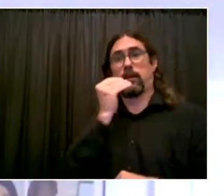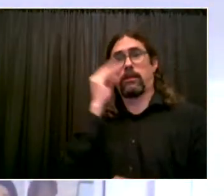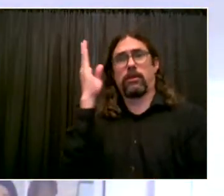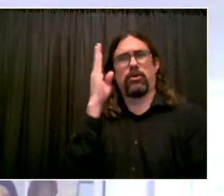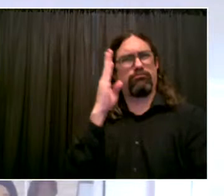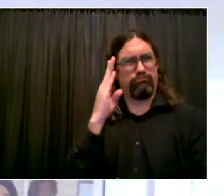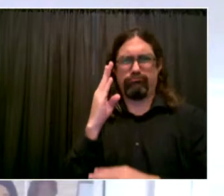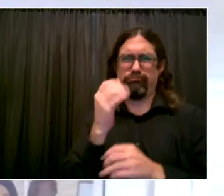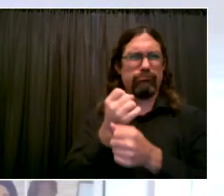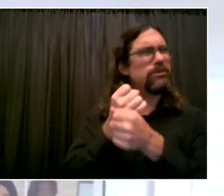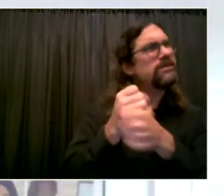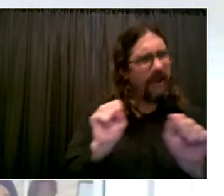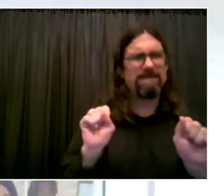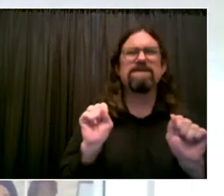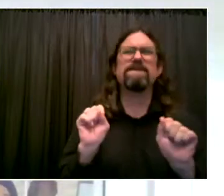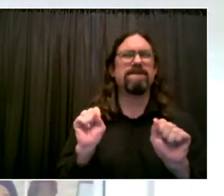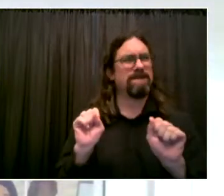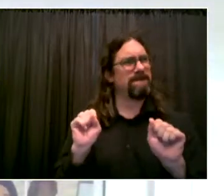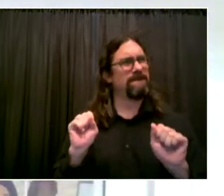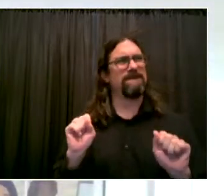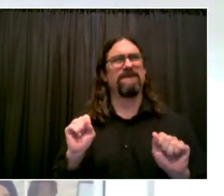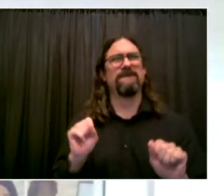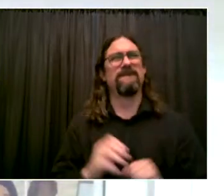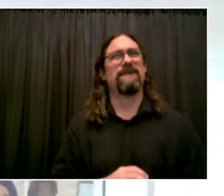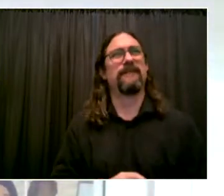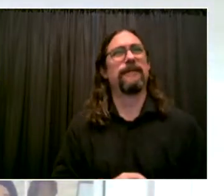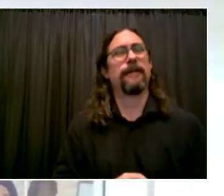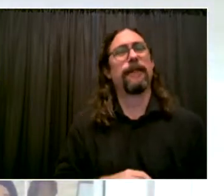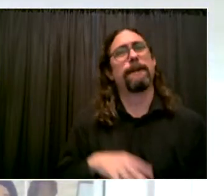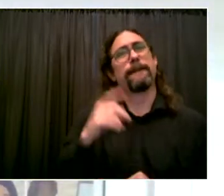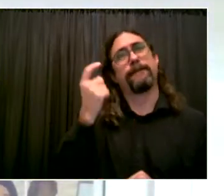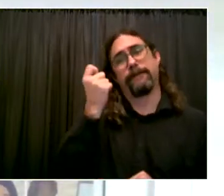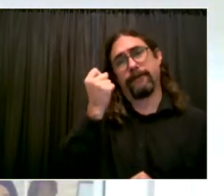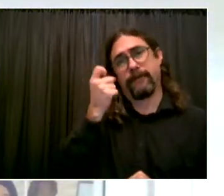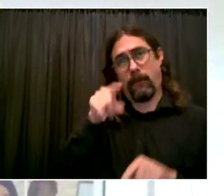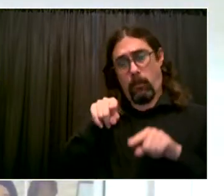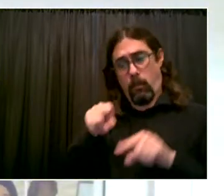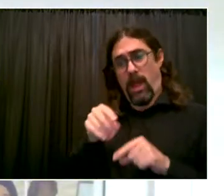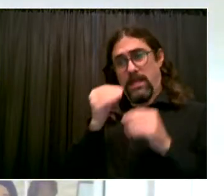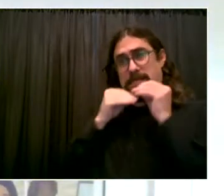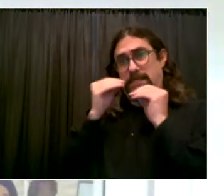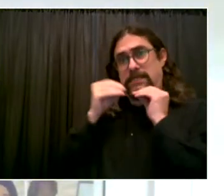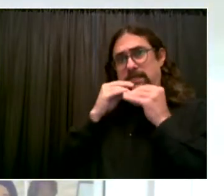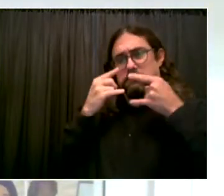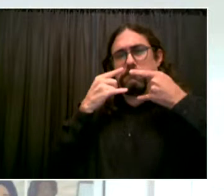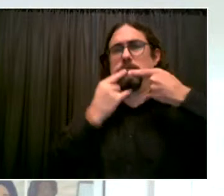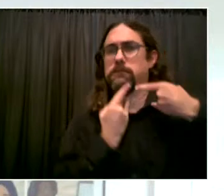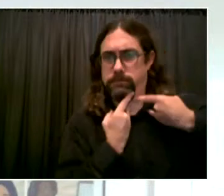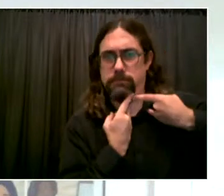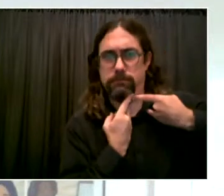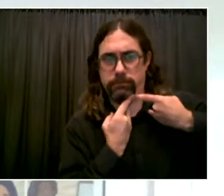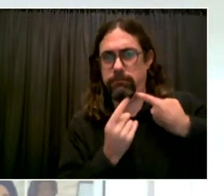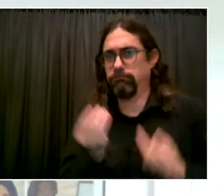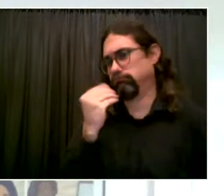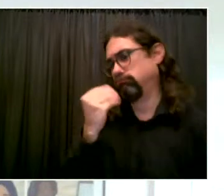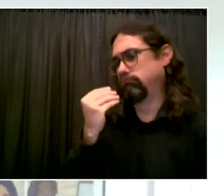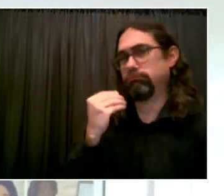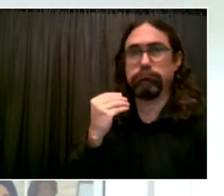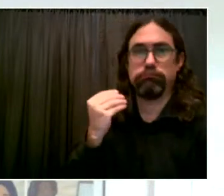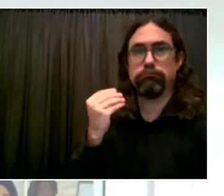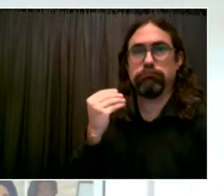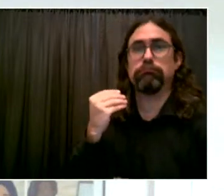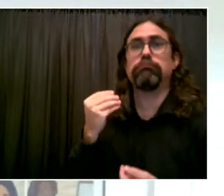children are unmasked, including at lunchtime. And because of that, the ways in which